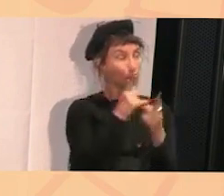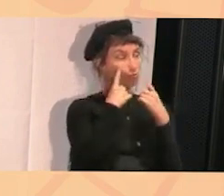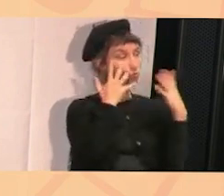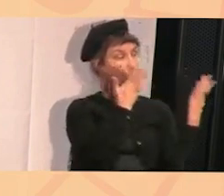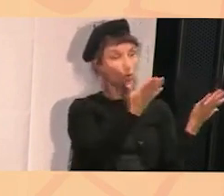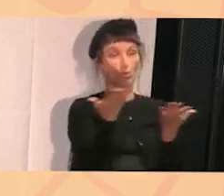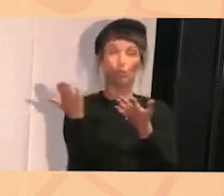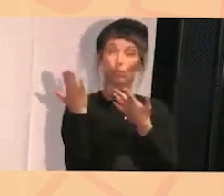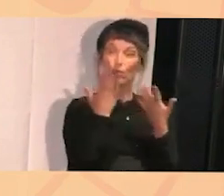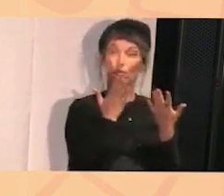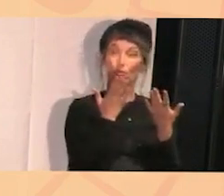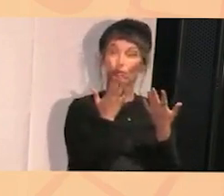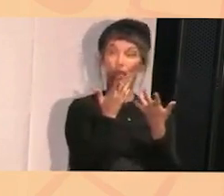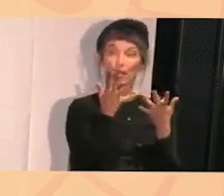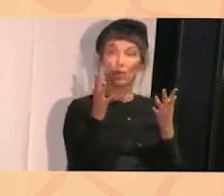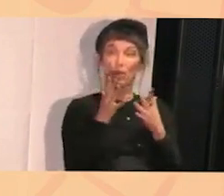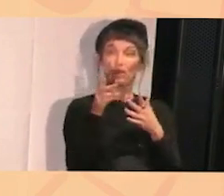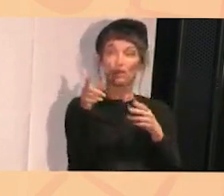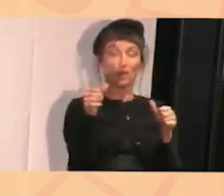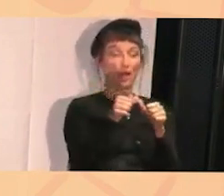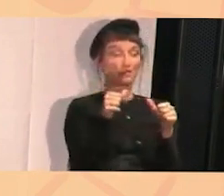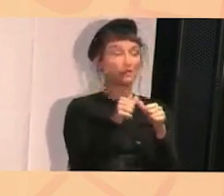Annie Francesca, Badi woman.